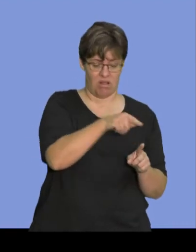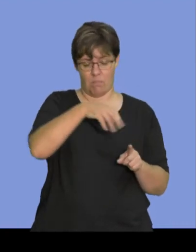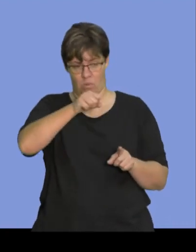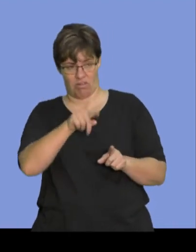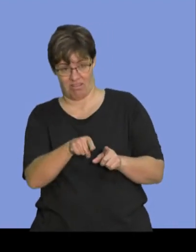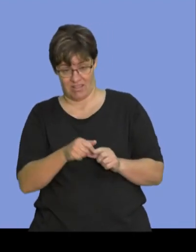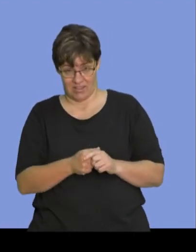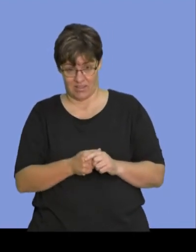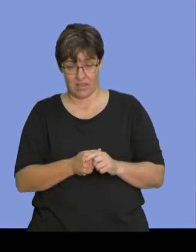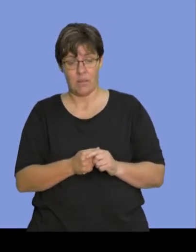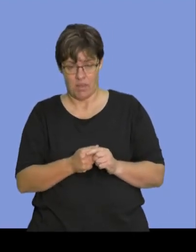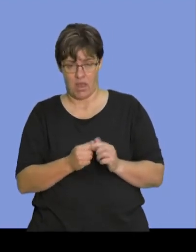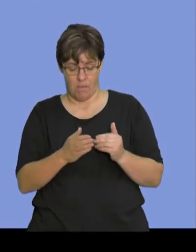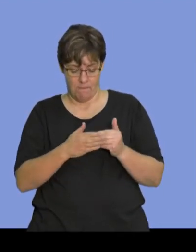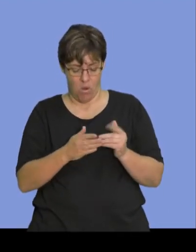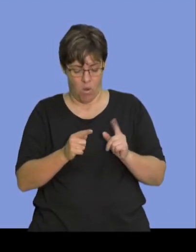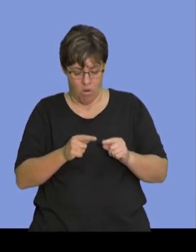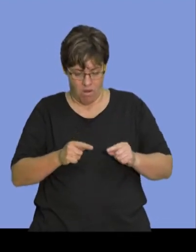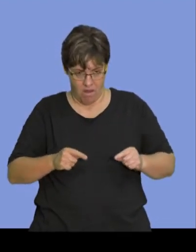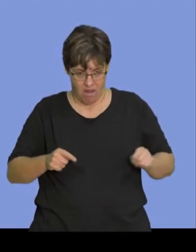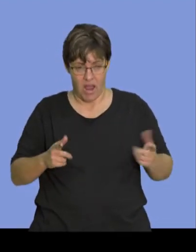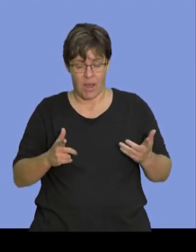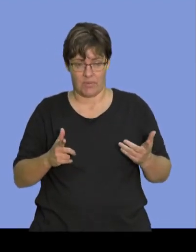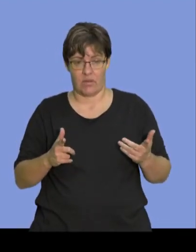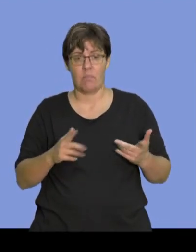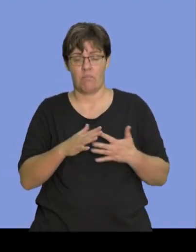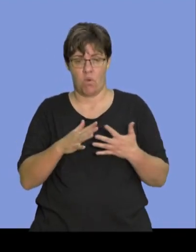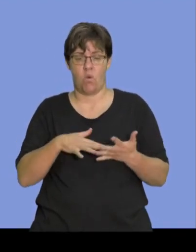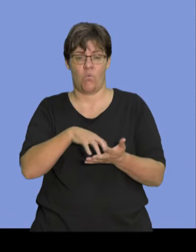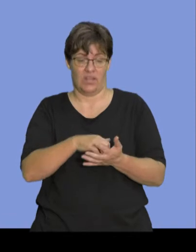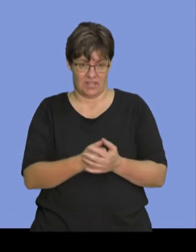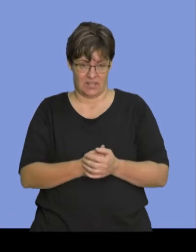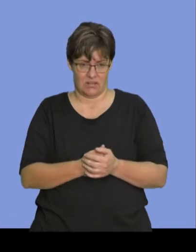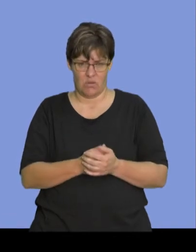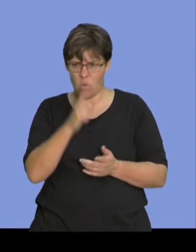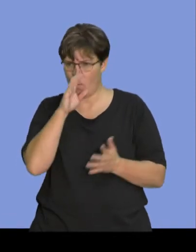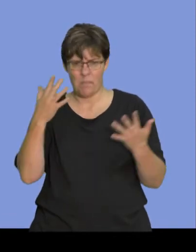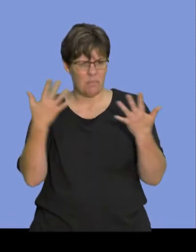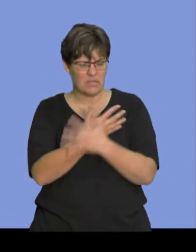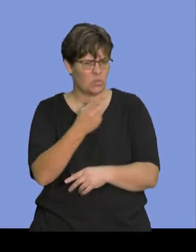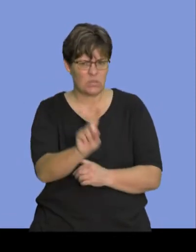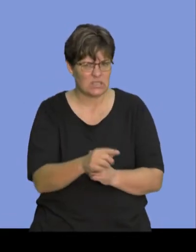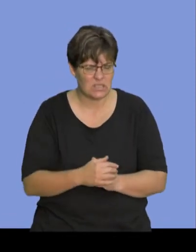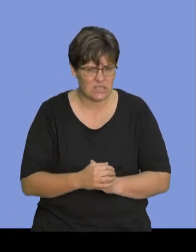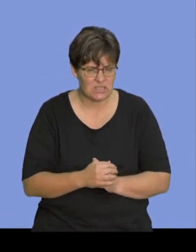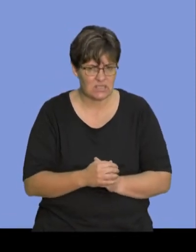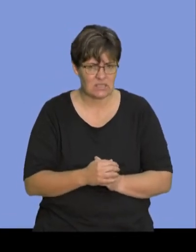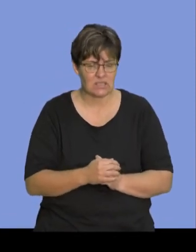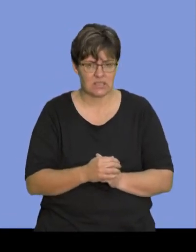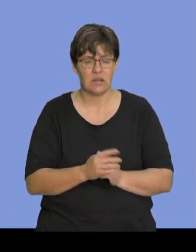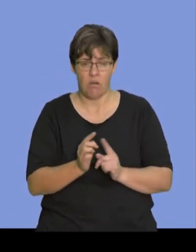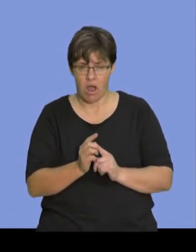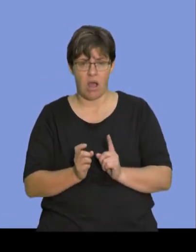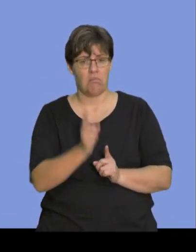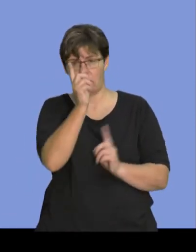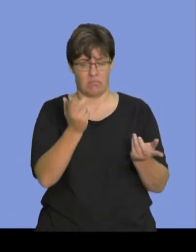And as you move further away from the pole, the field becomes weak. But what is missing here is actually the